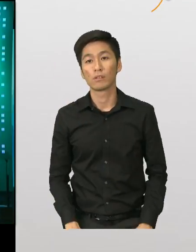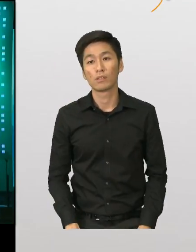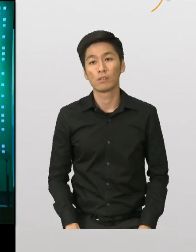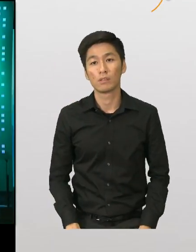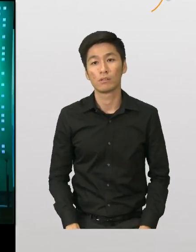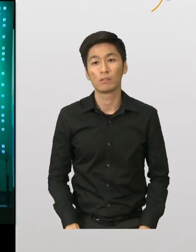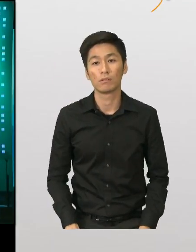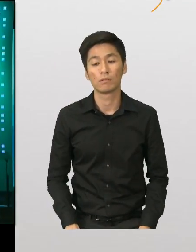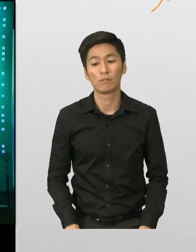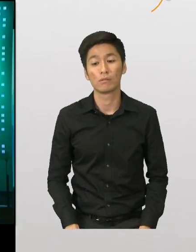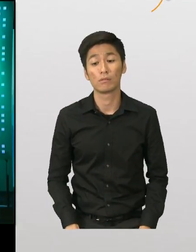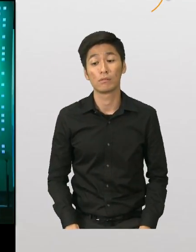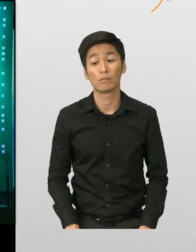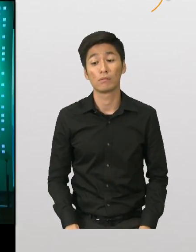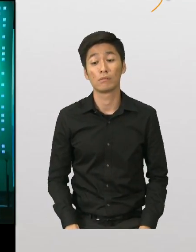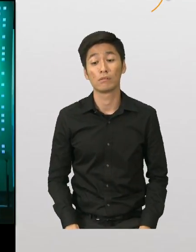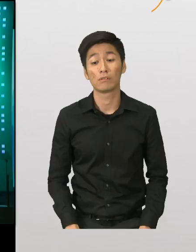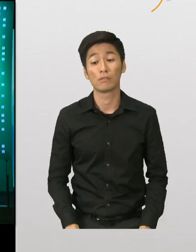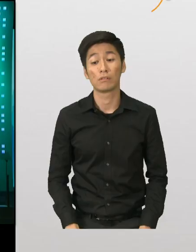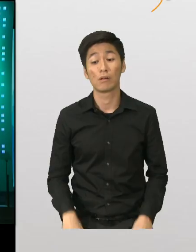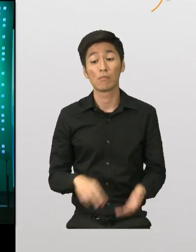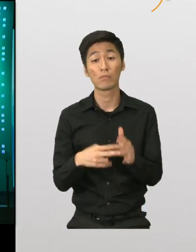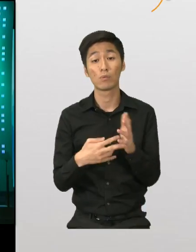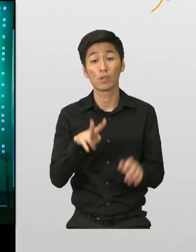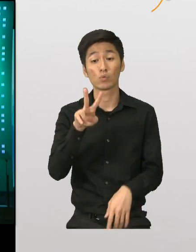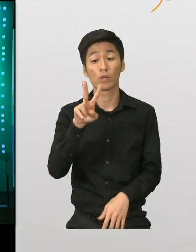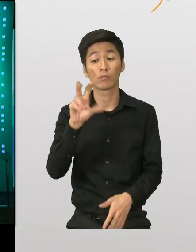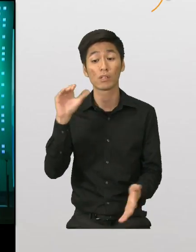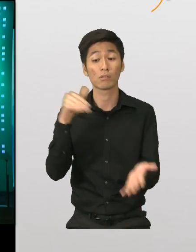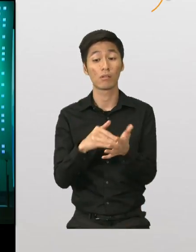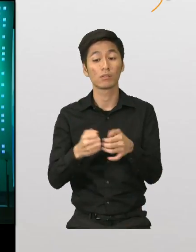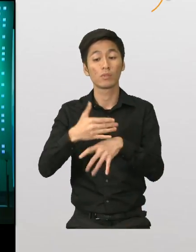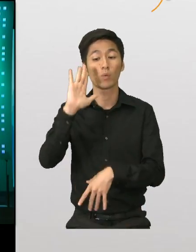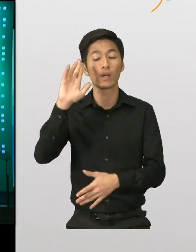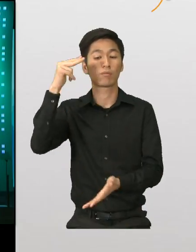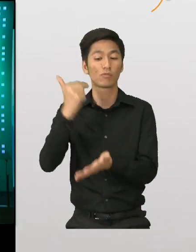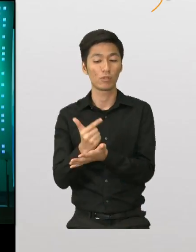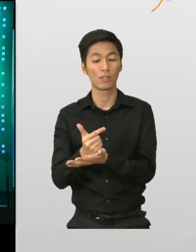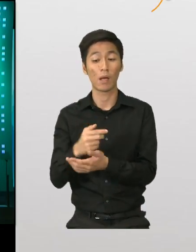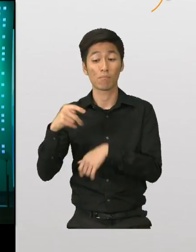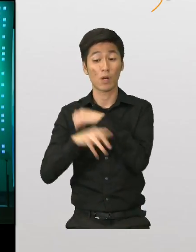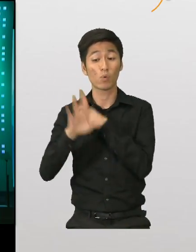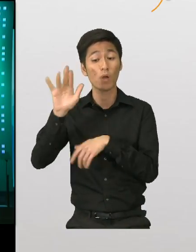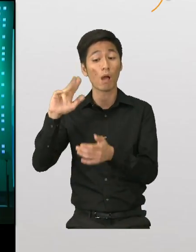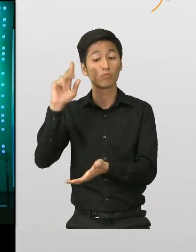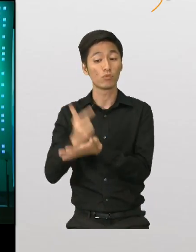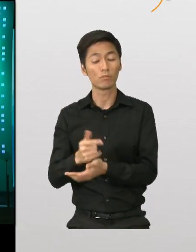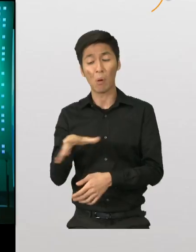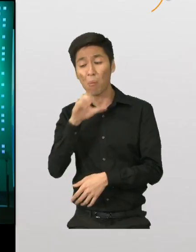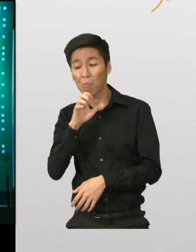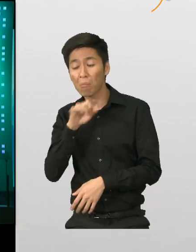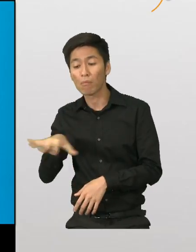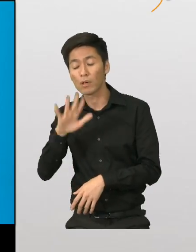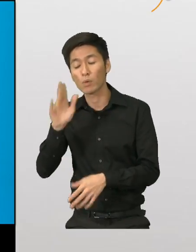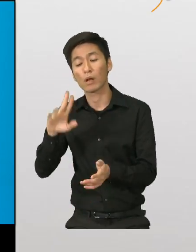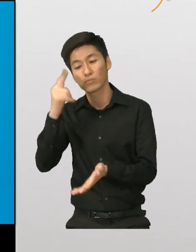And that means another 230,000 flats will benefit. So Pasir Ris will get HIP, the older flats. And